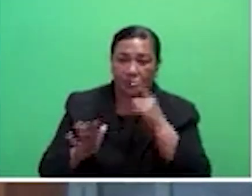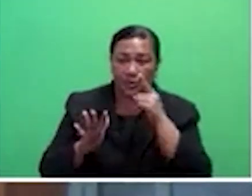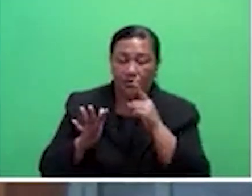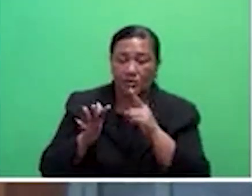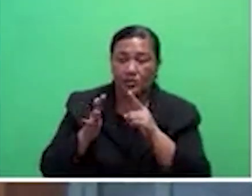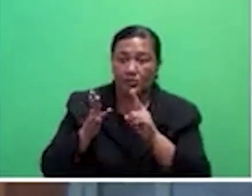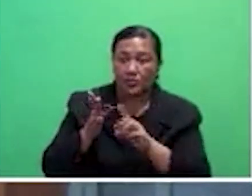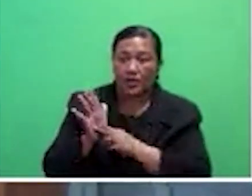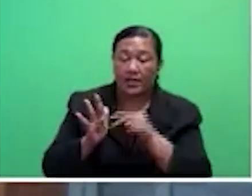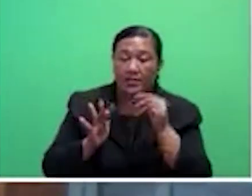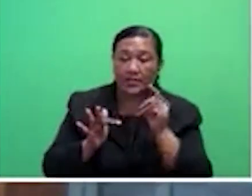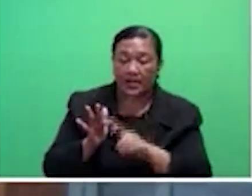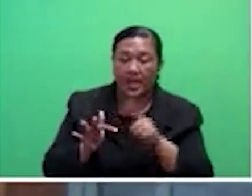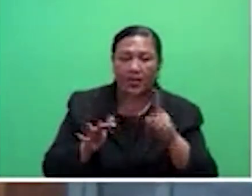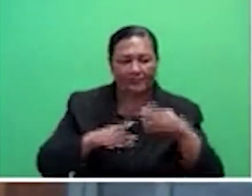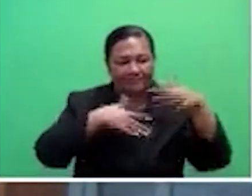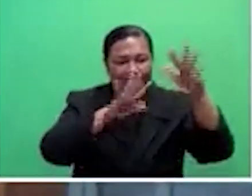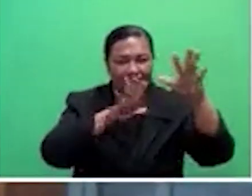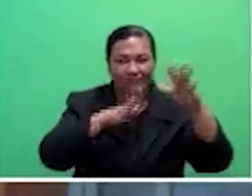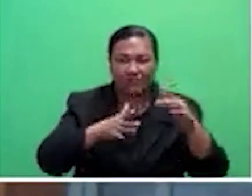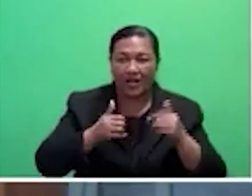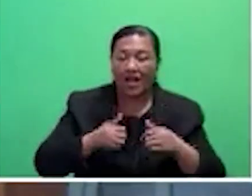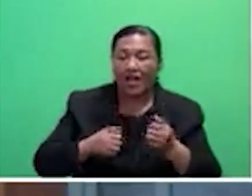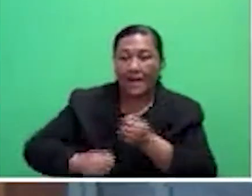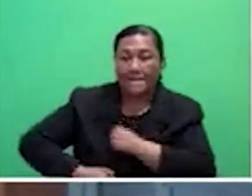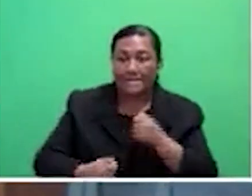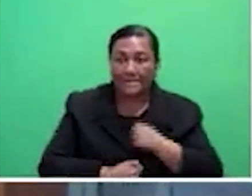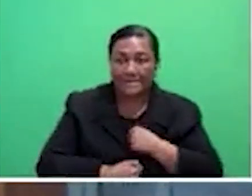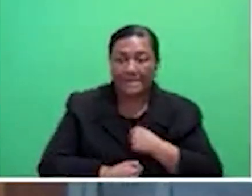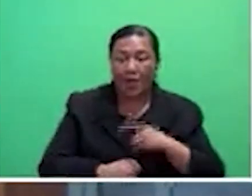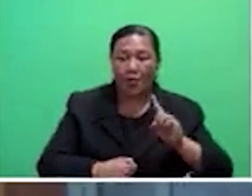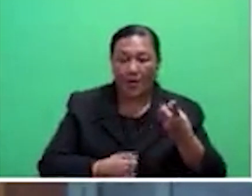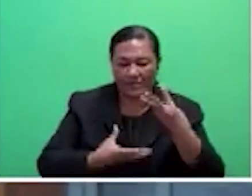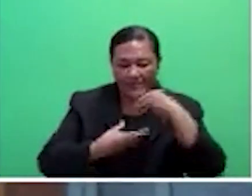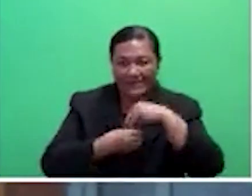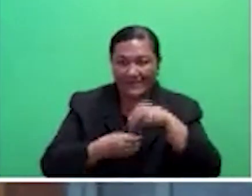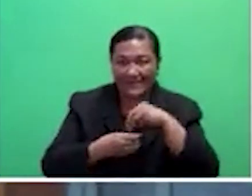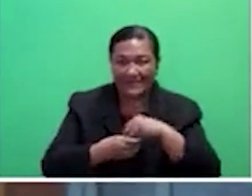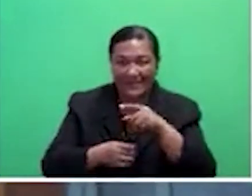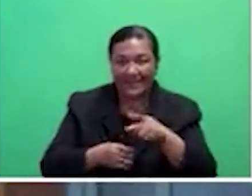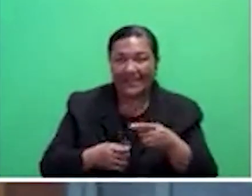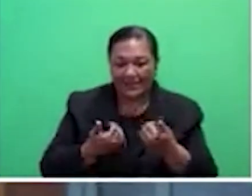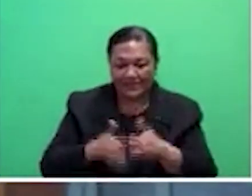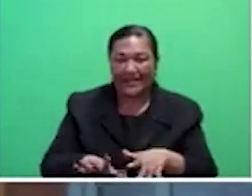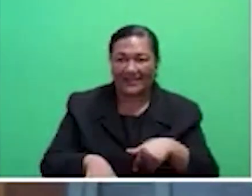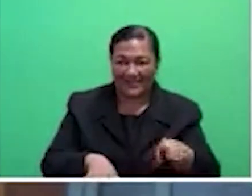Military Forces, for his own initiative of healing and reconciliation within the RFMF that he began this